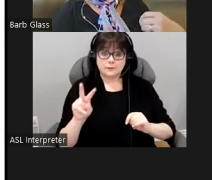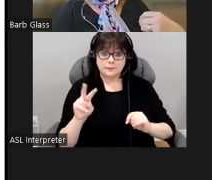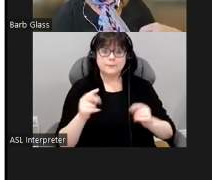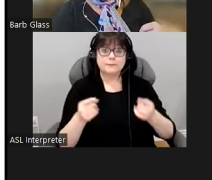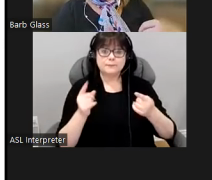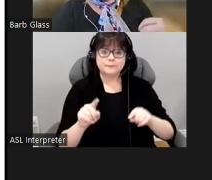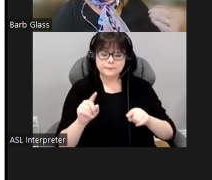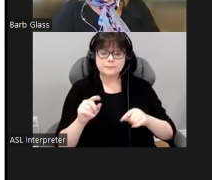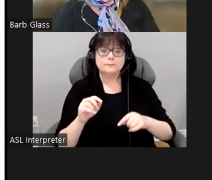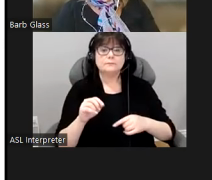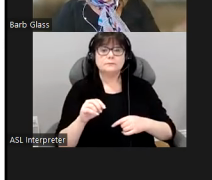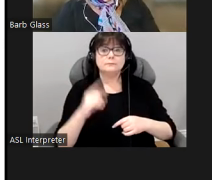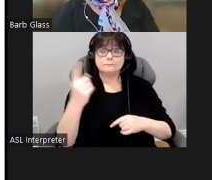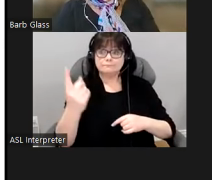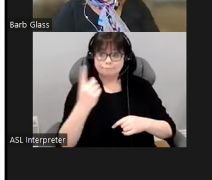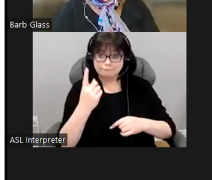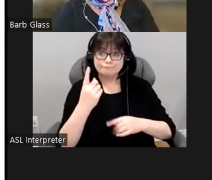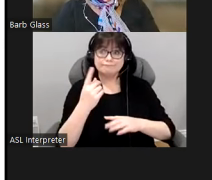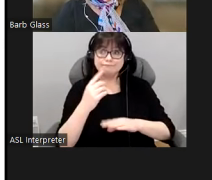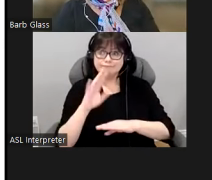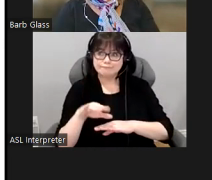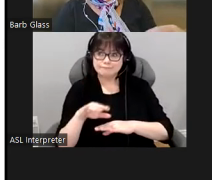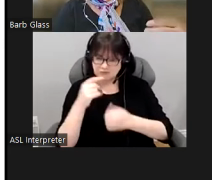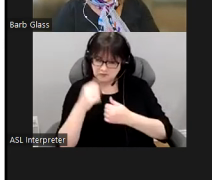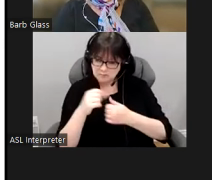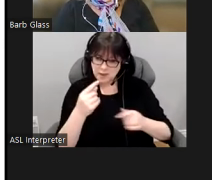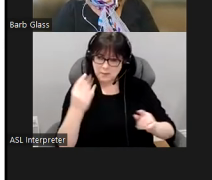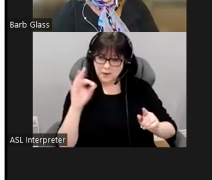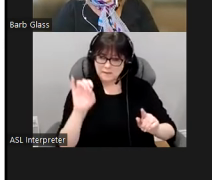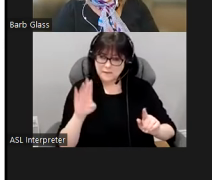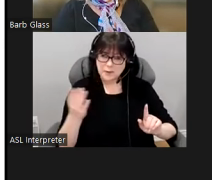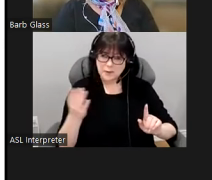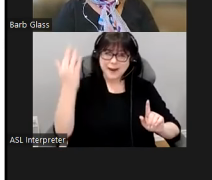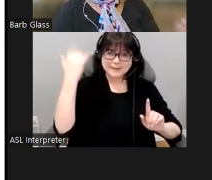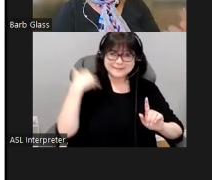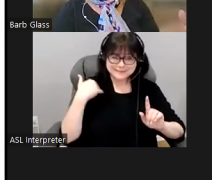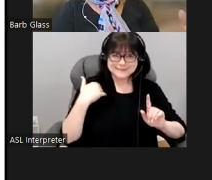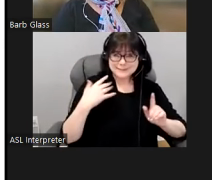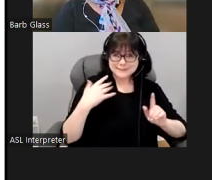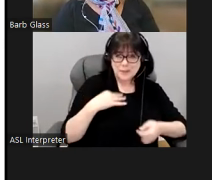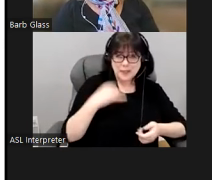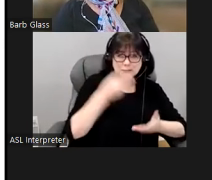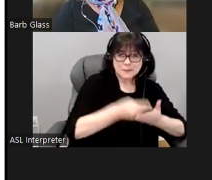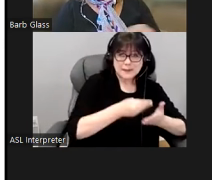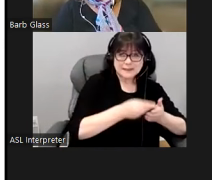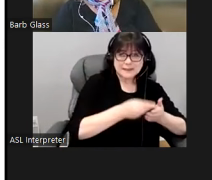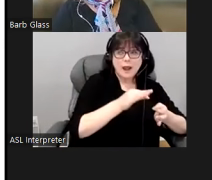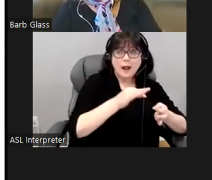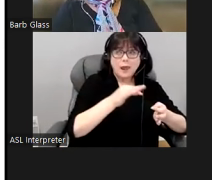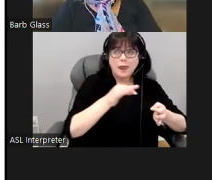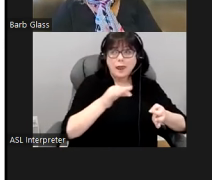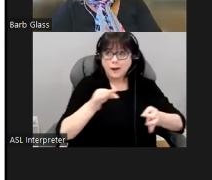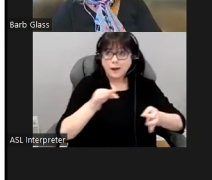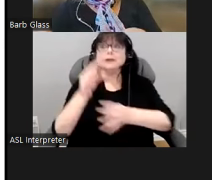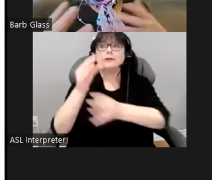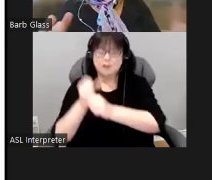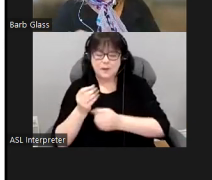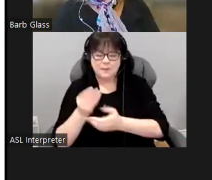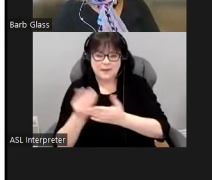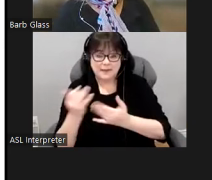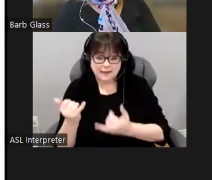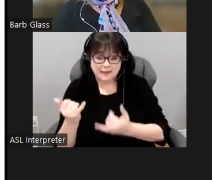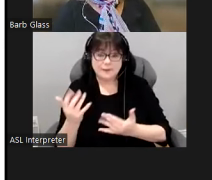in February, we told you that we were applying for this funding. Well, now we have it, and we would like to offer you the opportunity